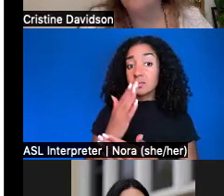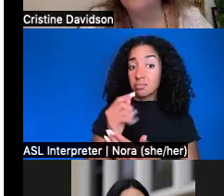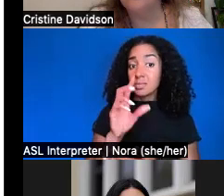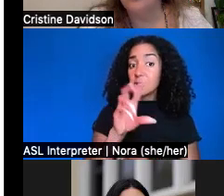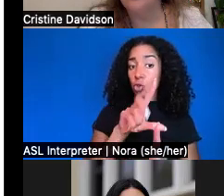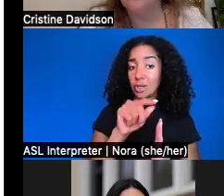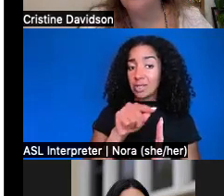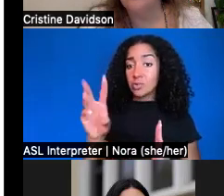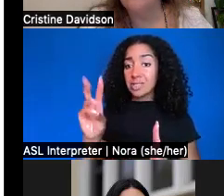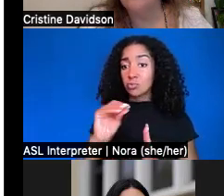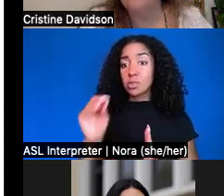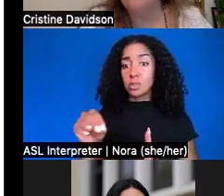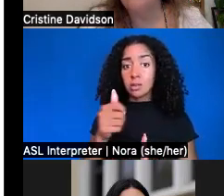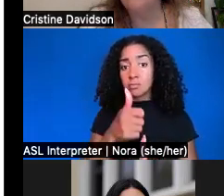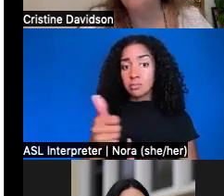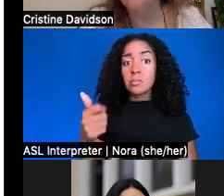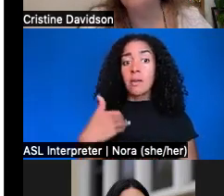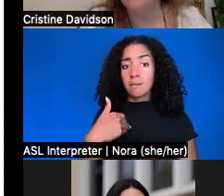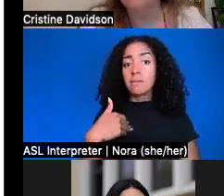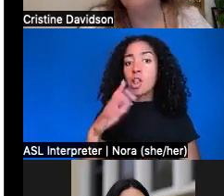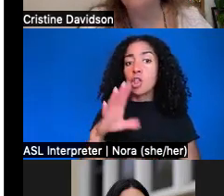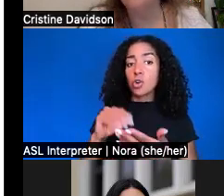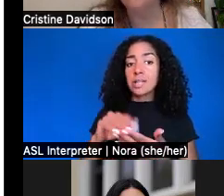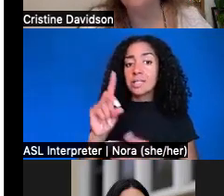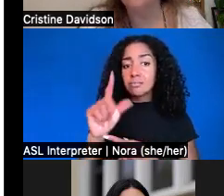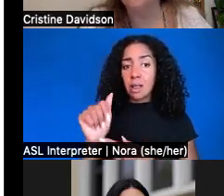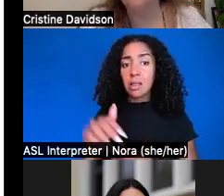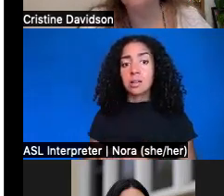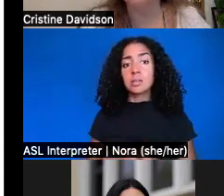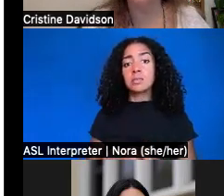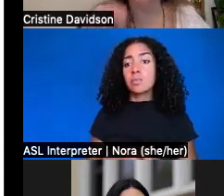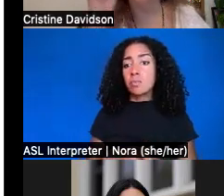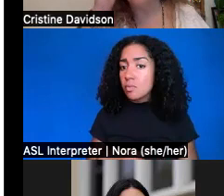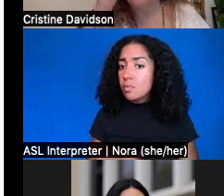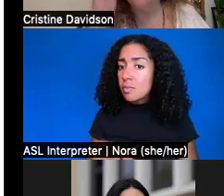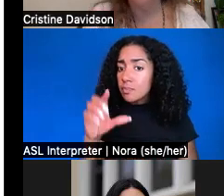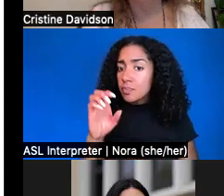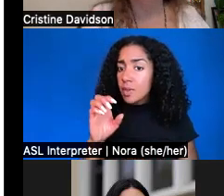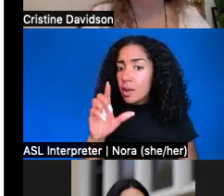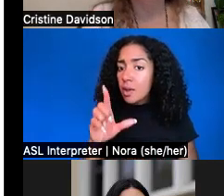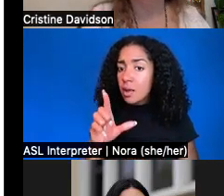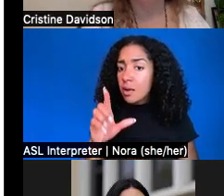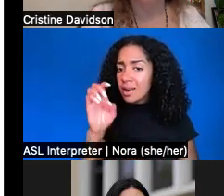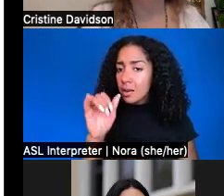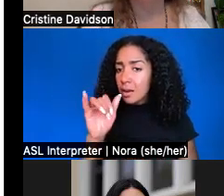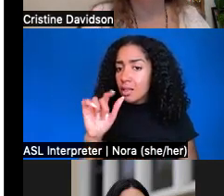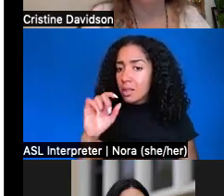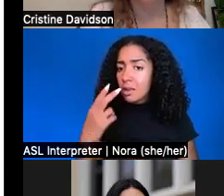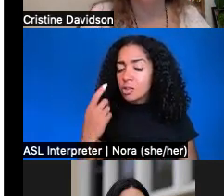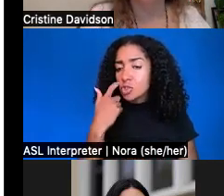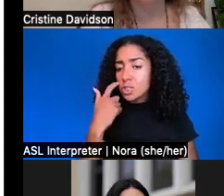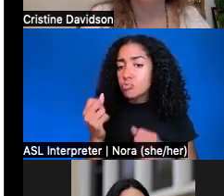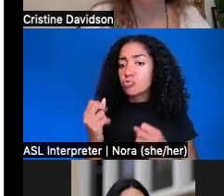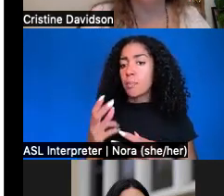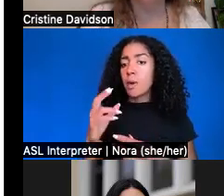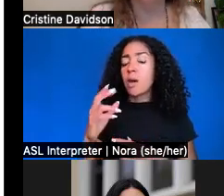Ilea dropped an article in there, the prison pipeline focusing on young girls. That's awesome. I should probably